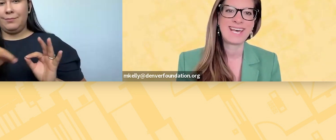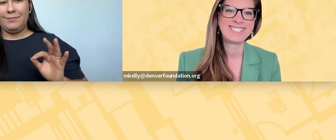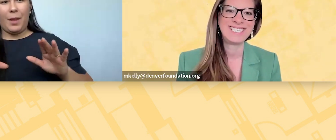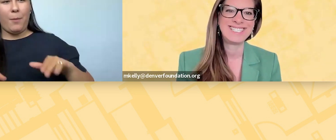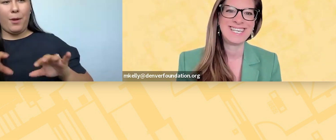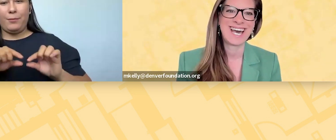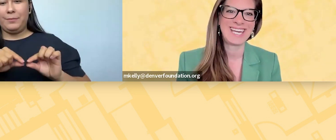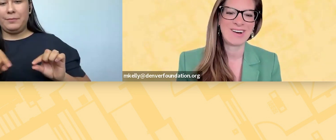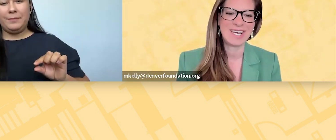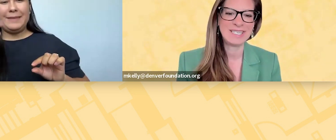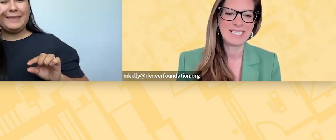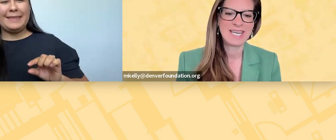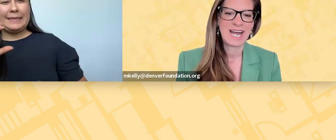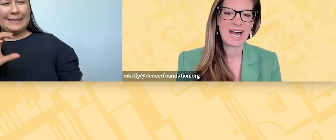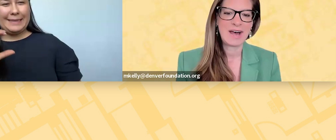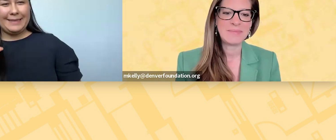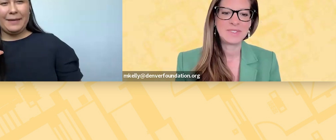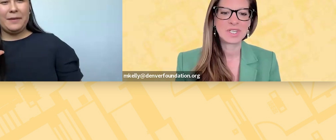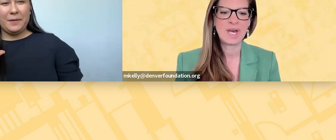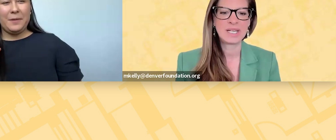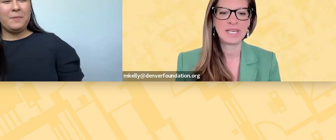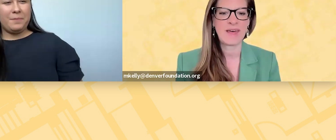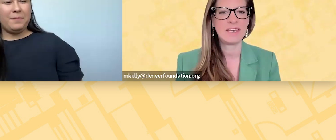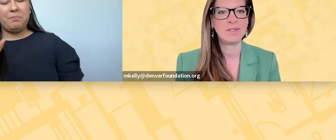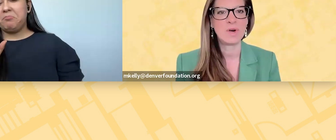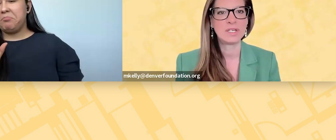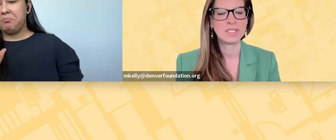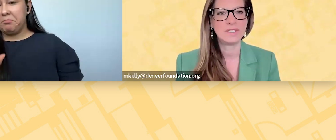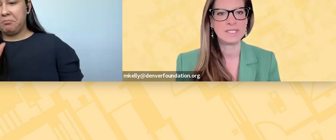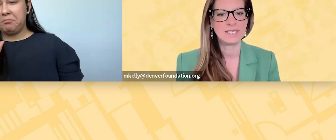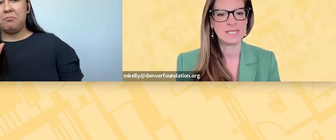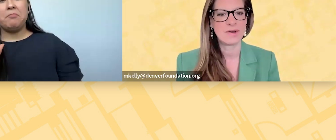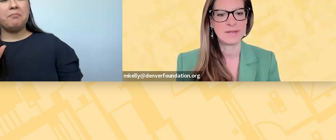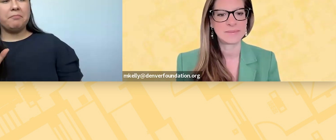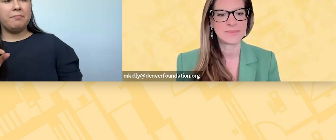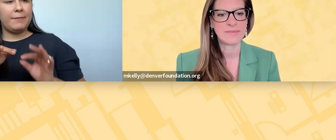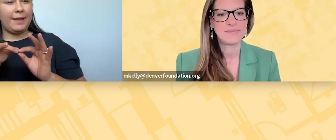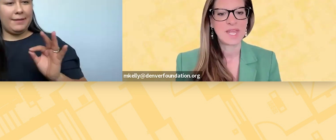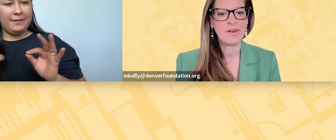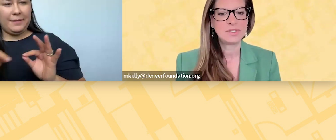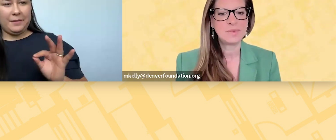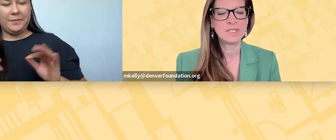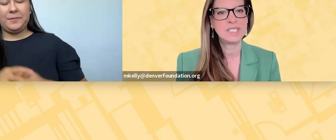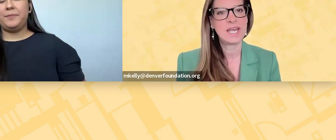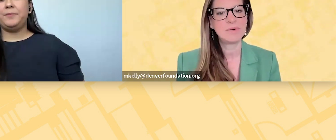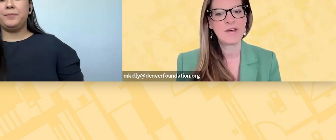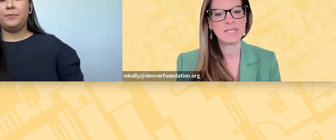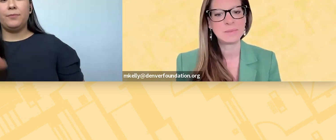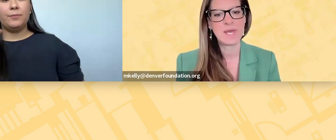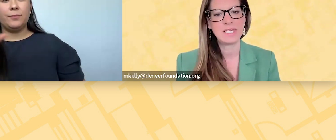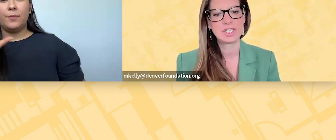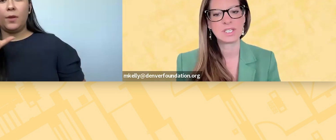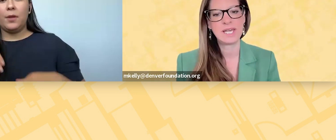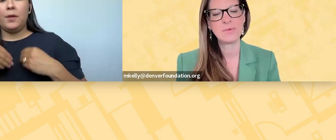you'll see that CC icon. Just go ahead and click that if you want to turn the CC on. And also, we are today